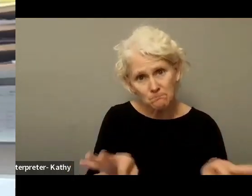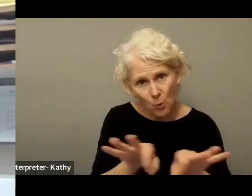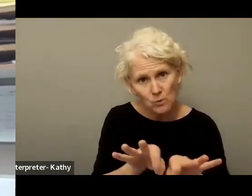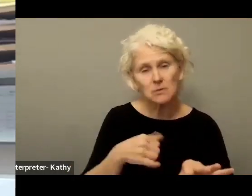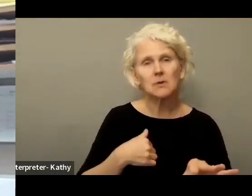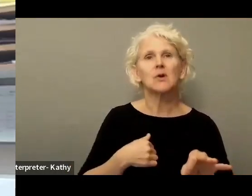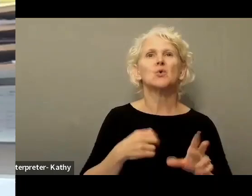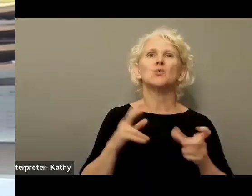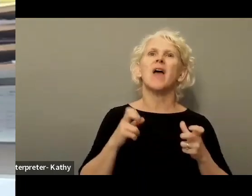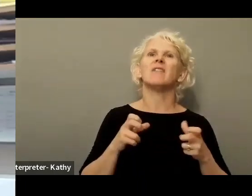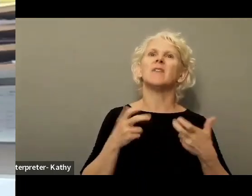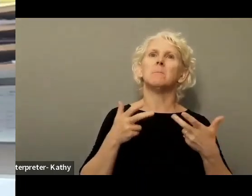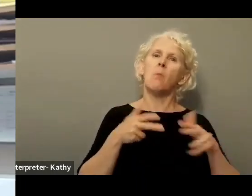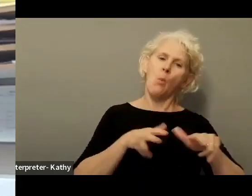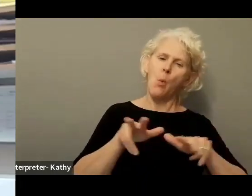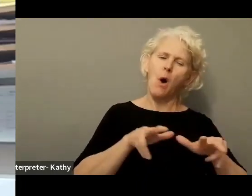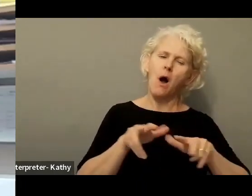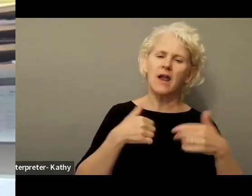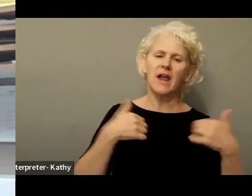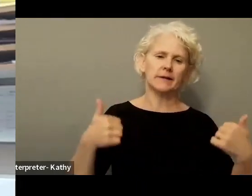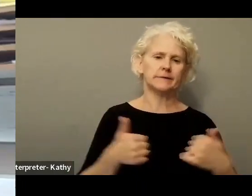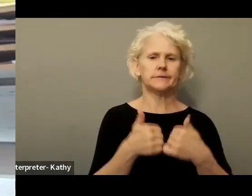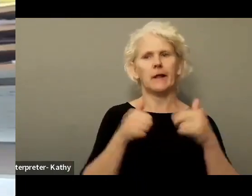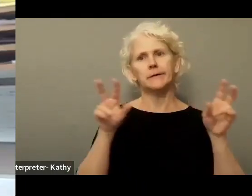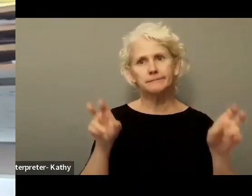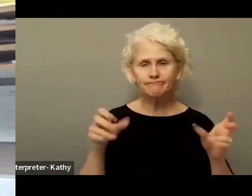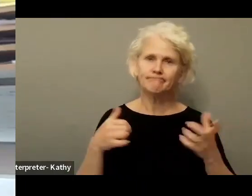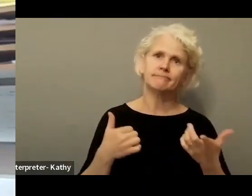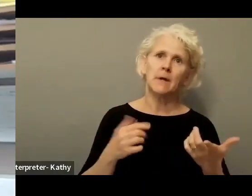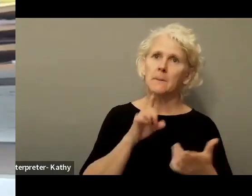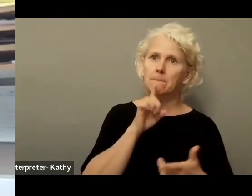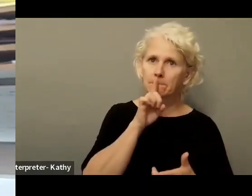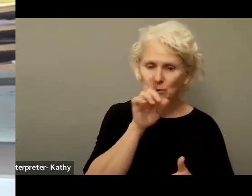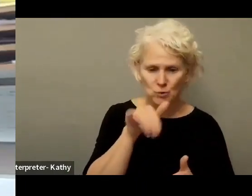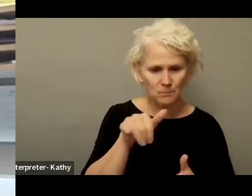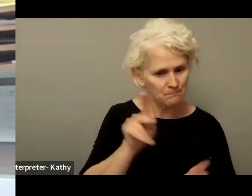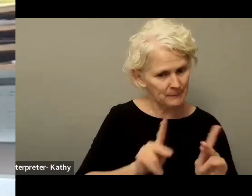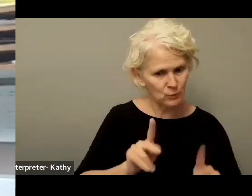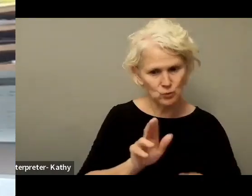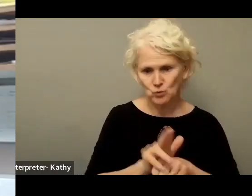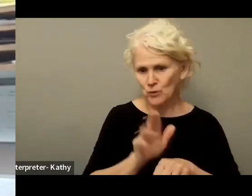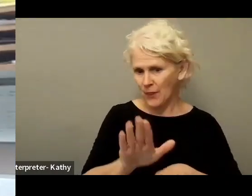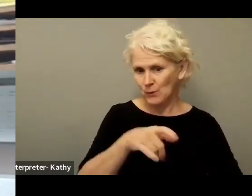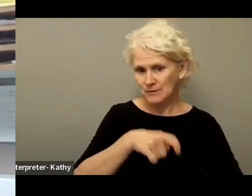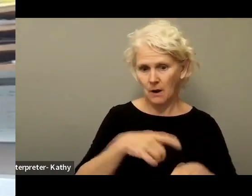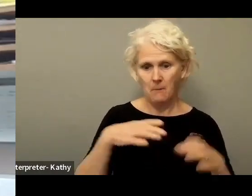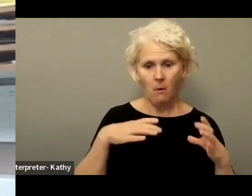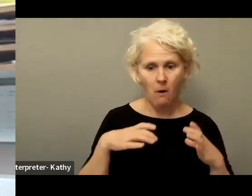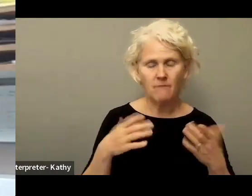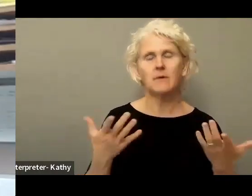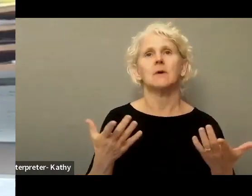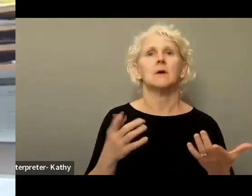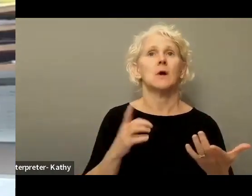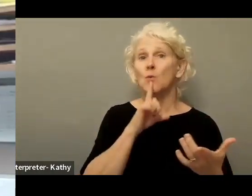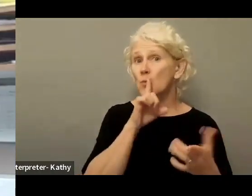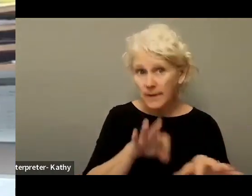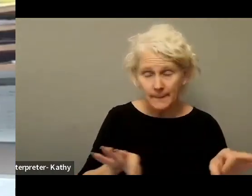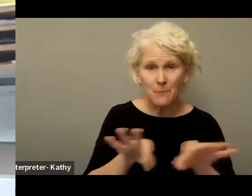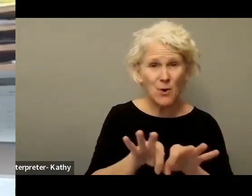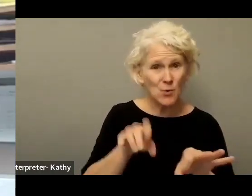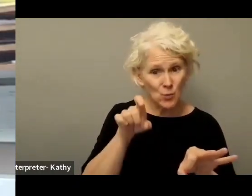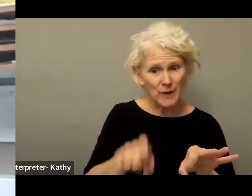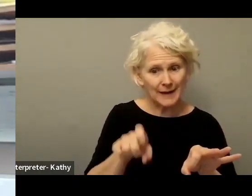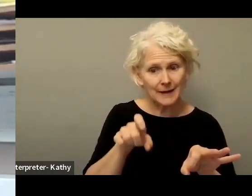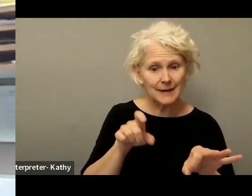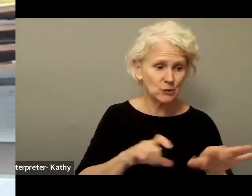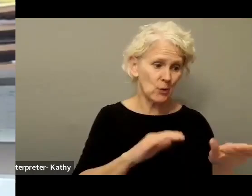walking challenges. We really try to make sure that people are getting their vacations and their time off. Because that's super important. You need to be